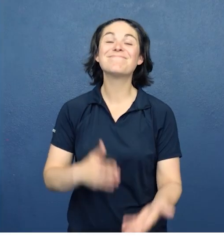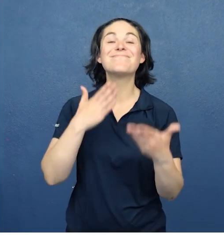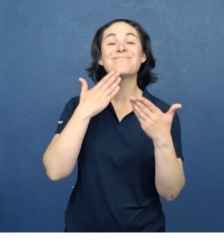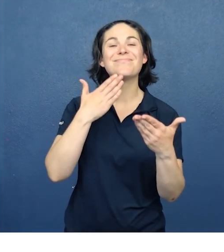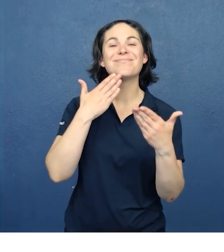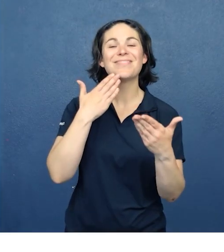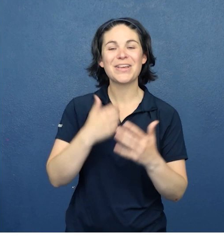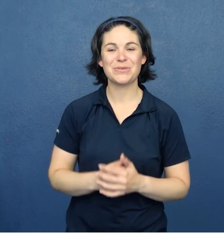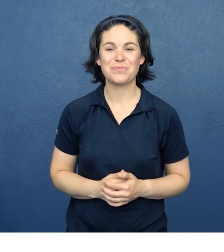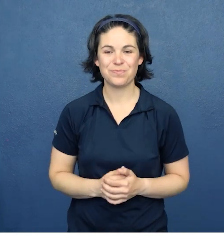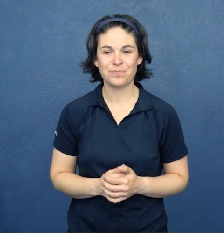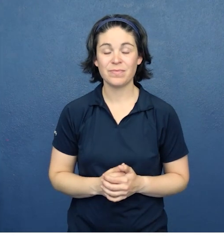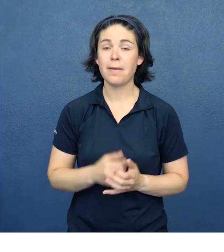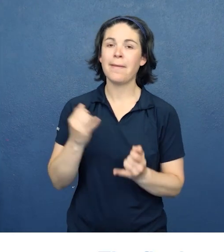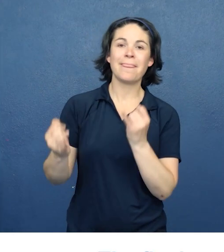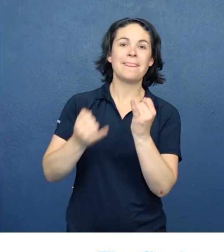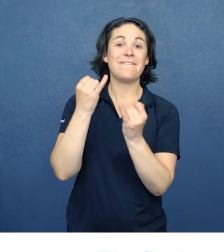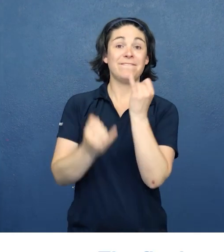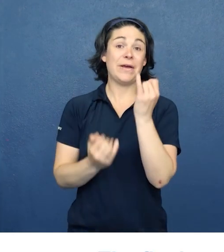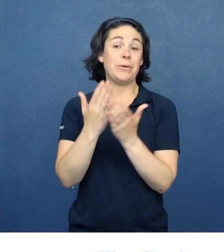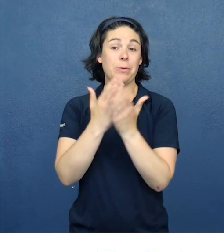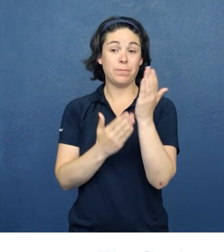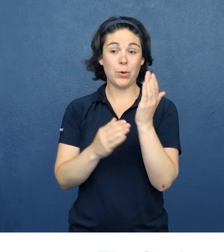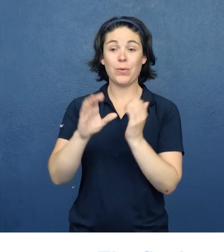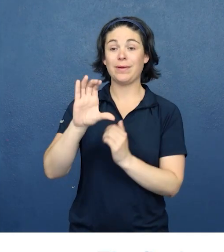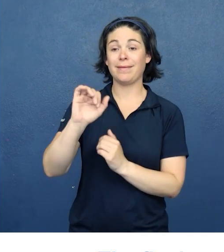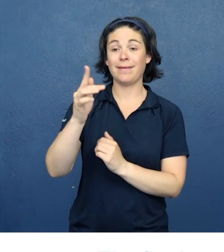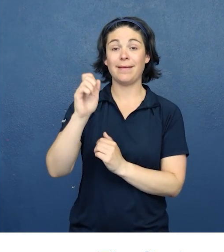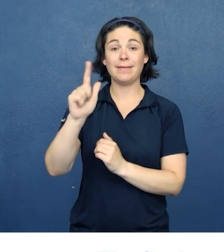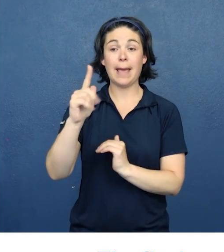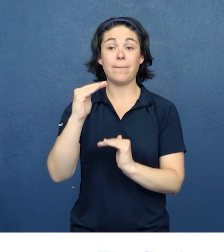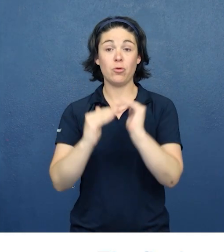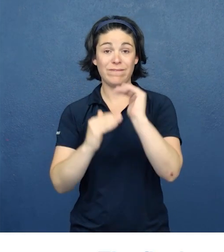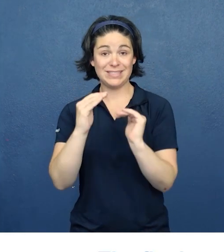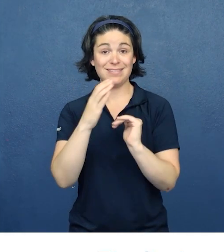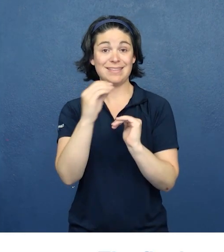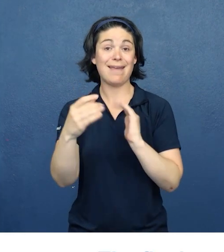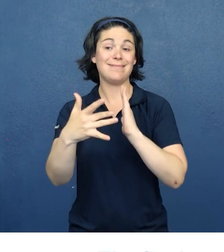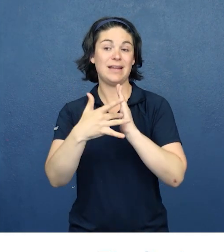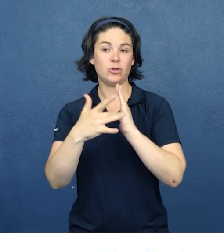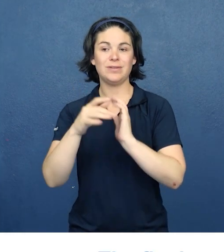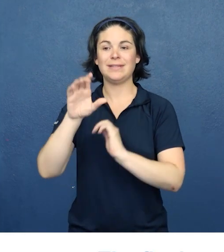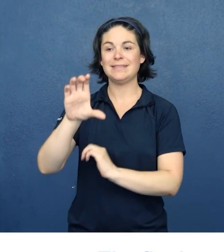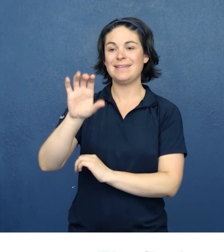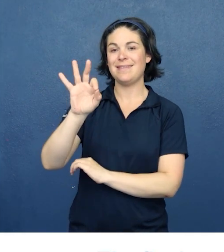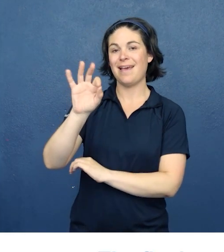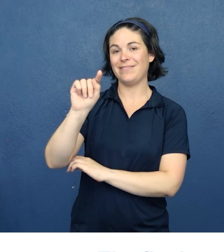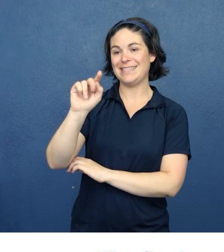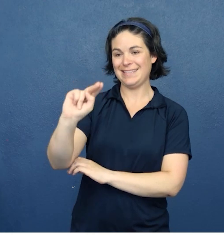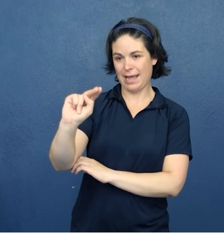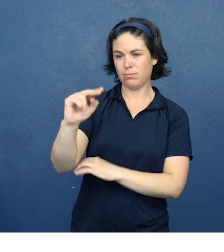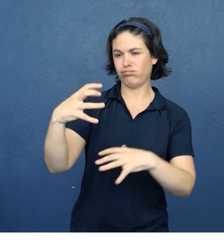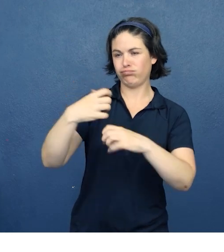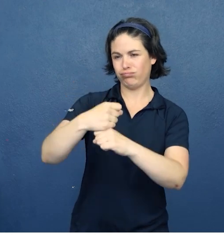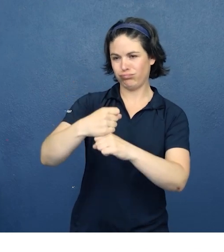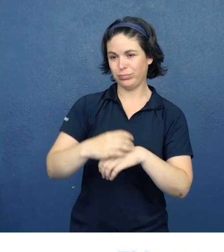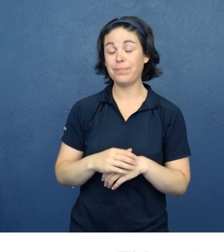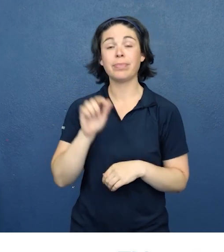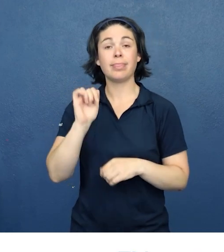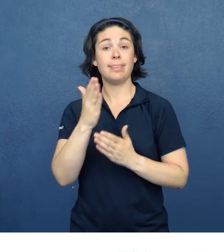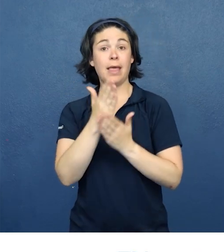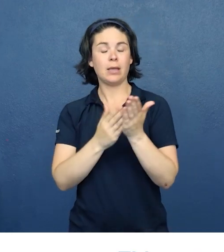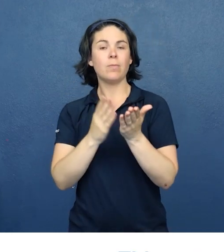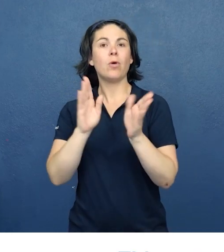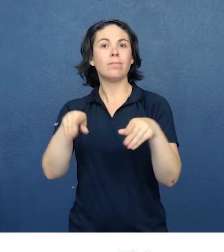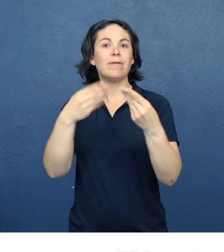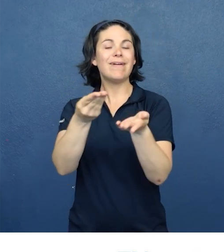Thank you, Nisha. The final component is Capital, Facilities, and Technology, or CFTN for short. This component